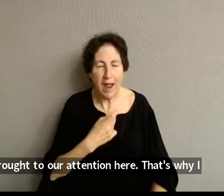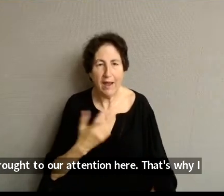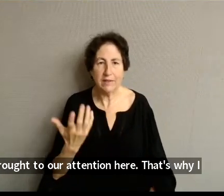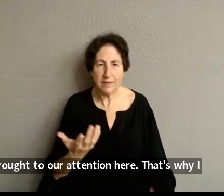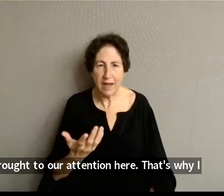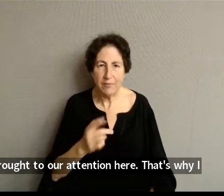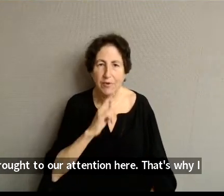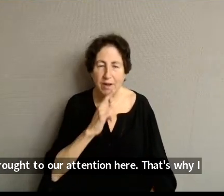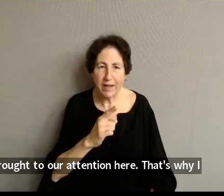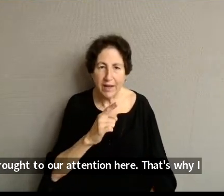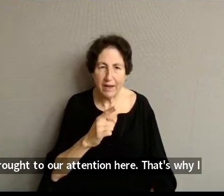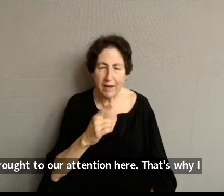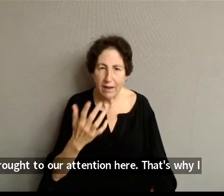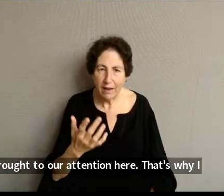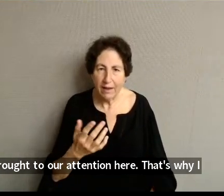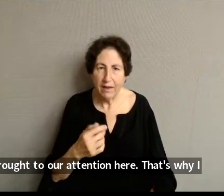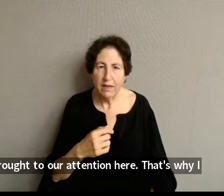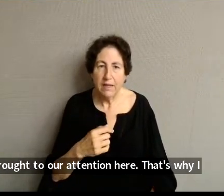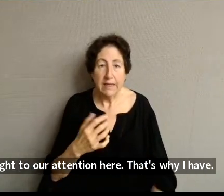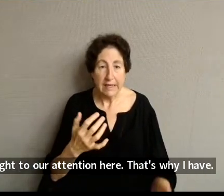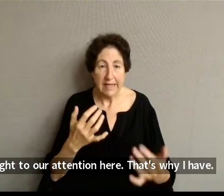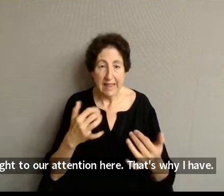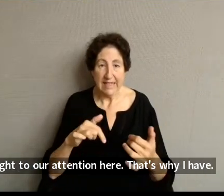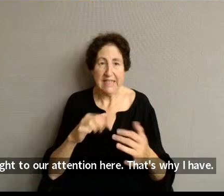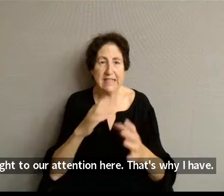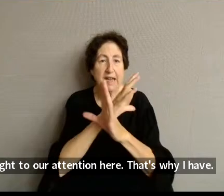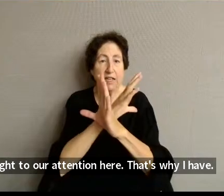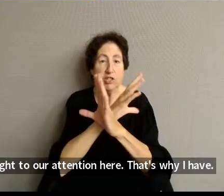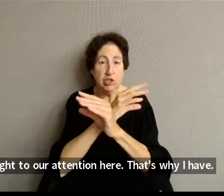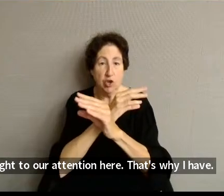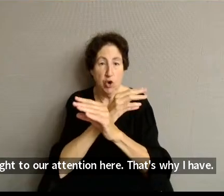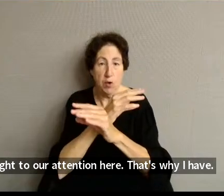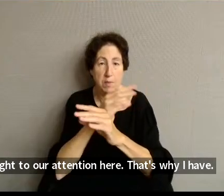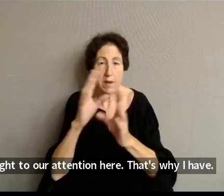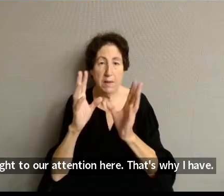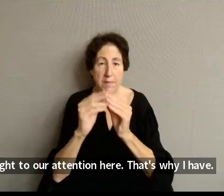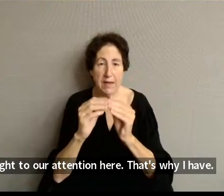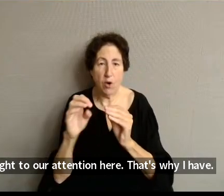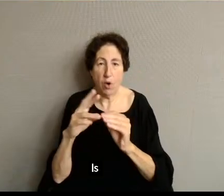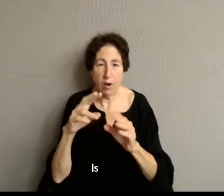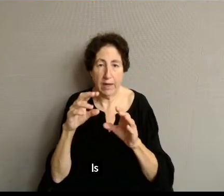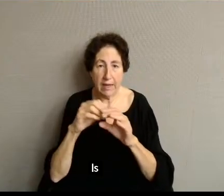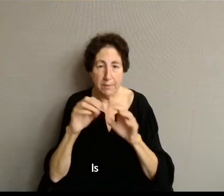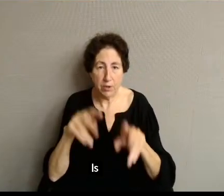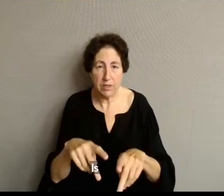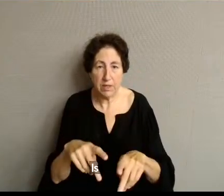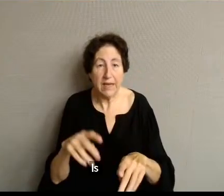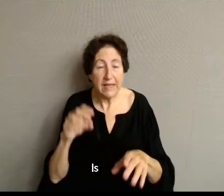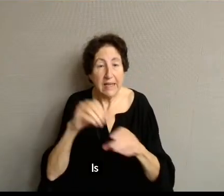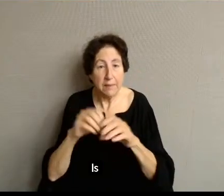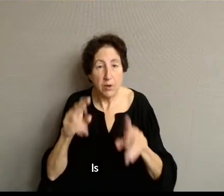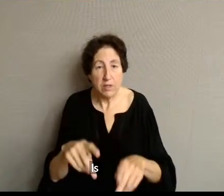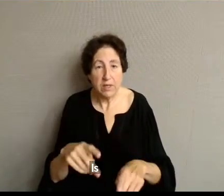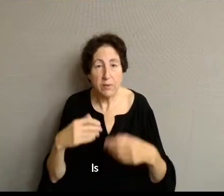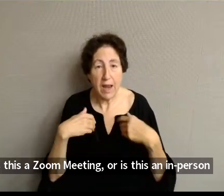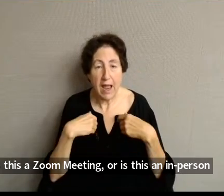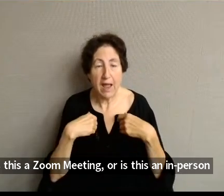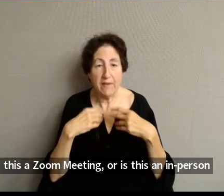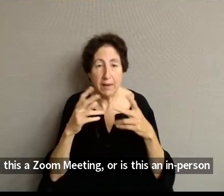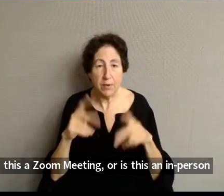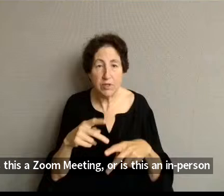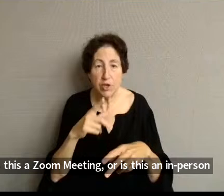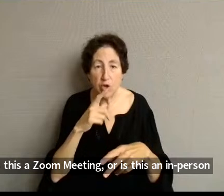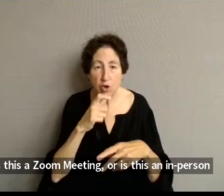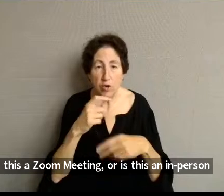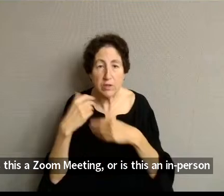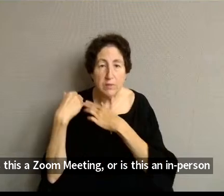ahead. Is this a Zoom meeting or is this an in-person meeting? This is in person, and we have someone who's tasked with